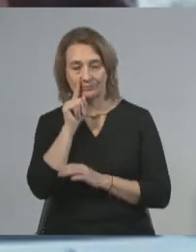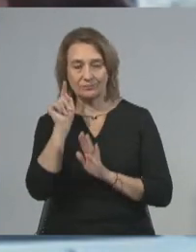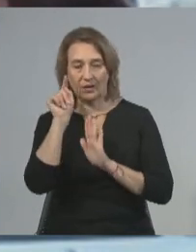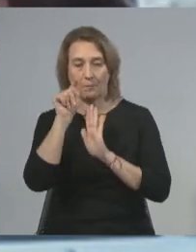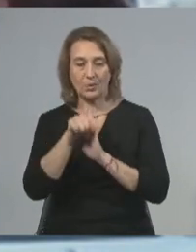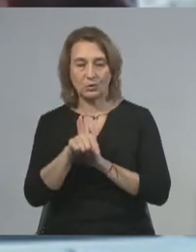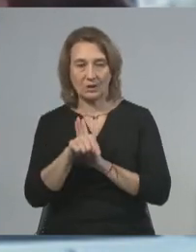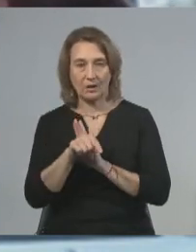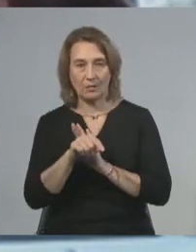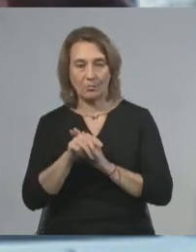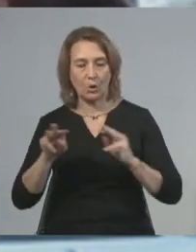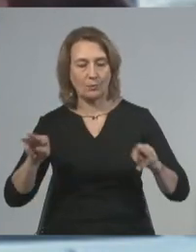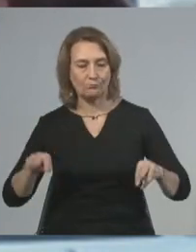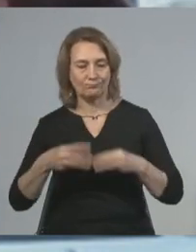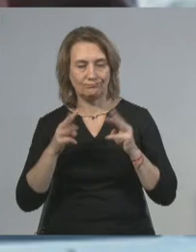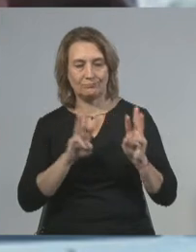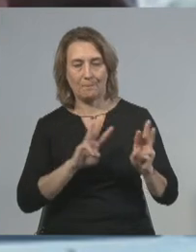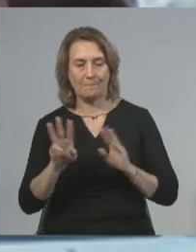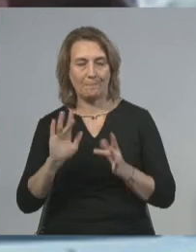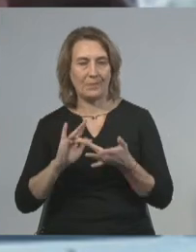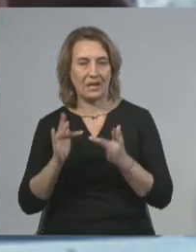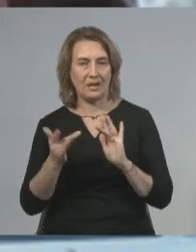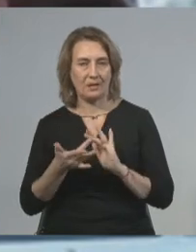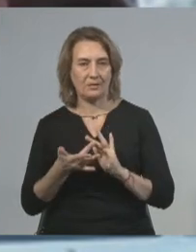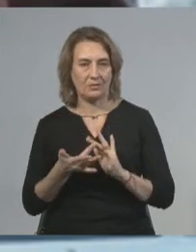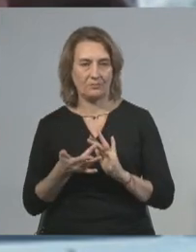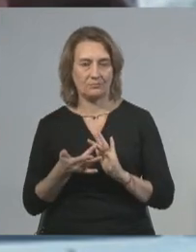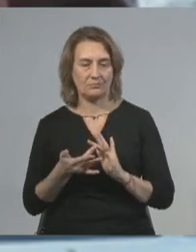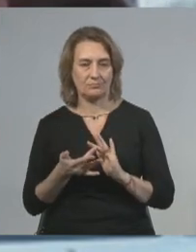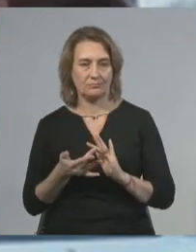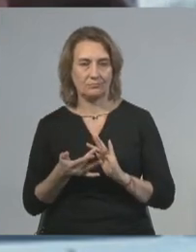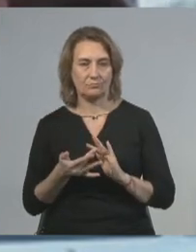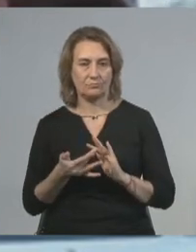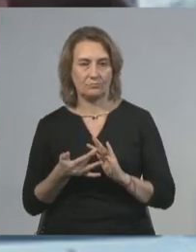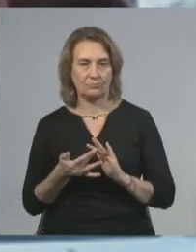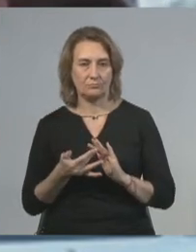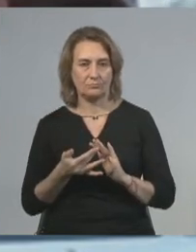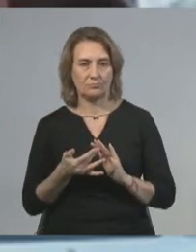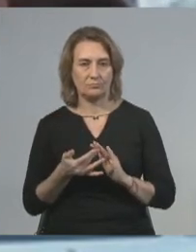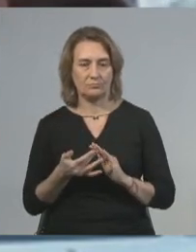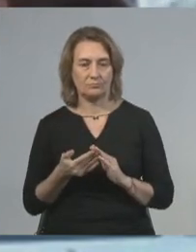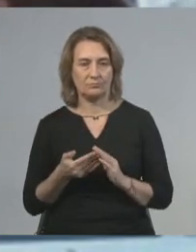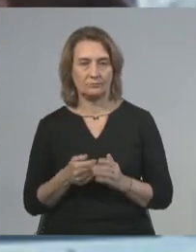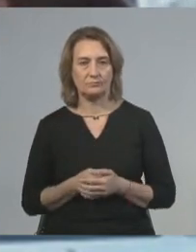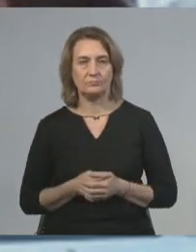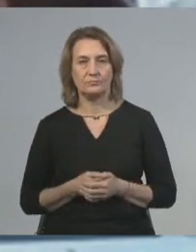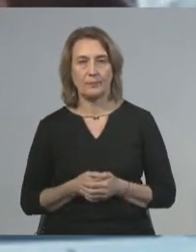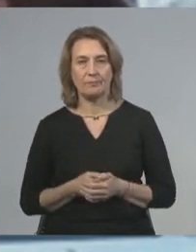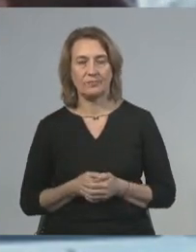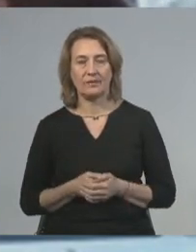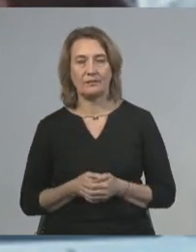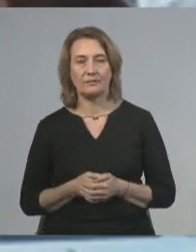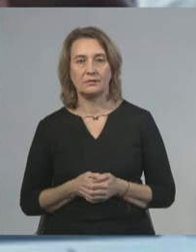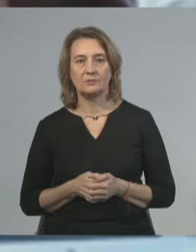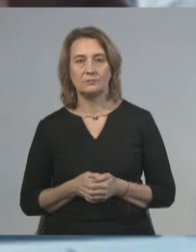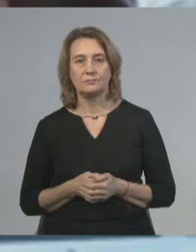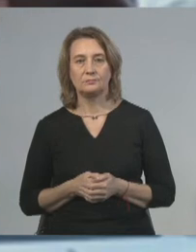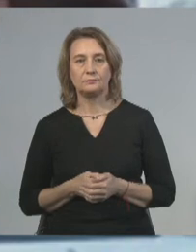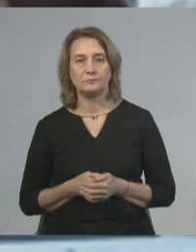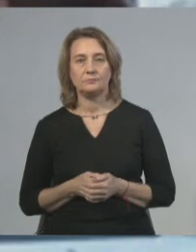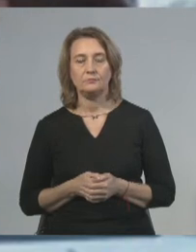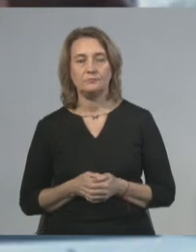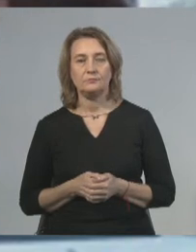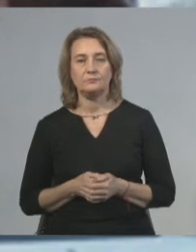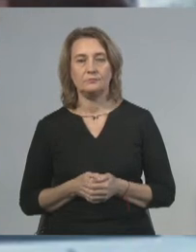identity of the victim wasn't already known but it was a small town so uh it wasn't out in the public space but